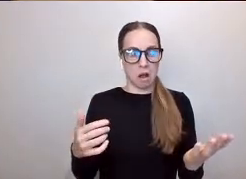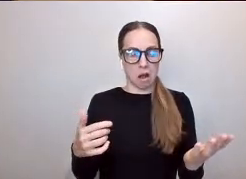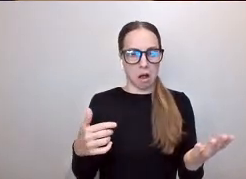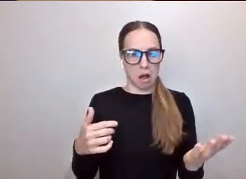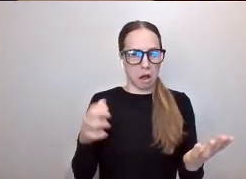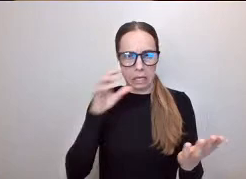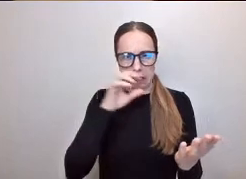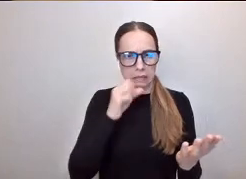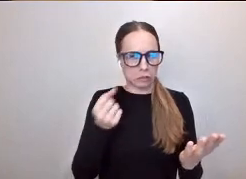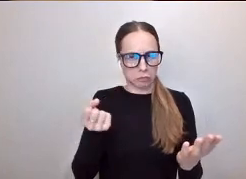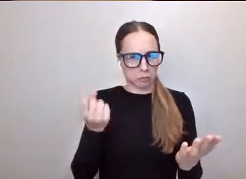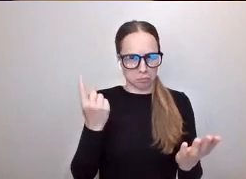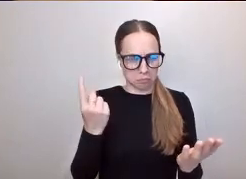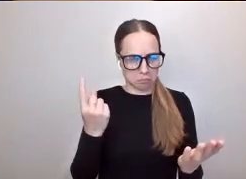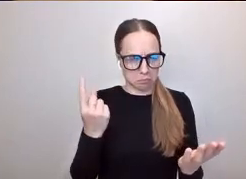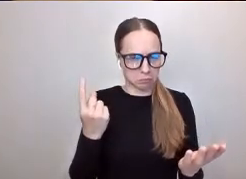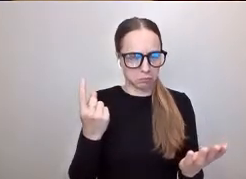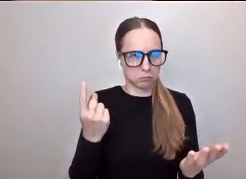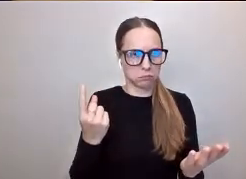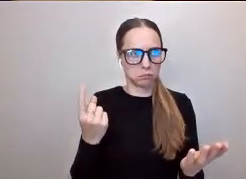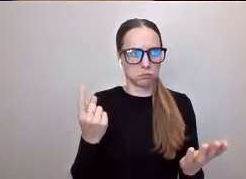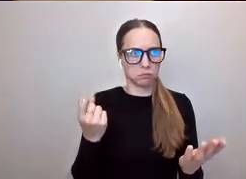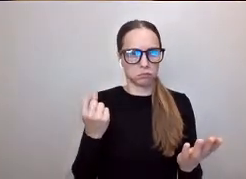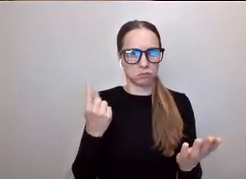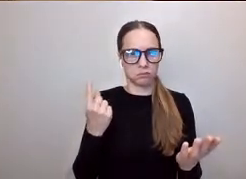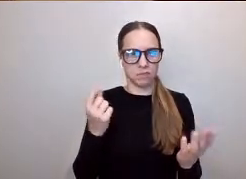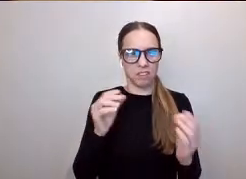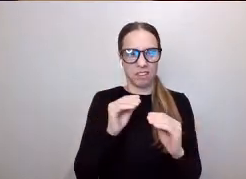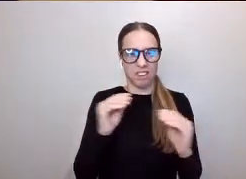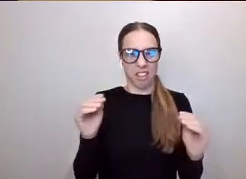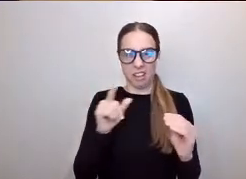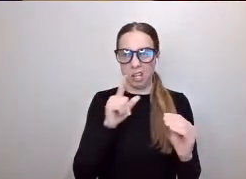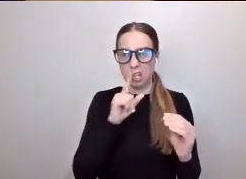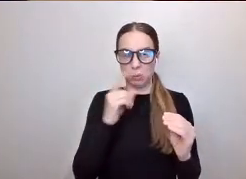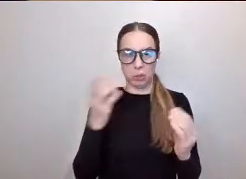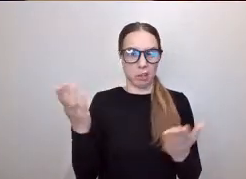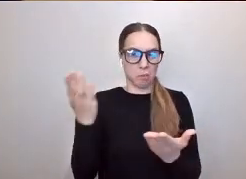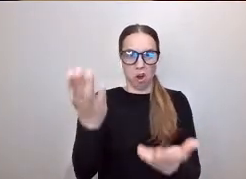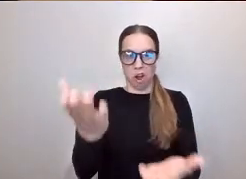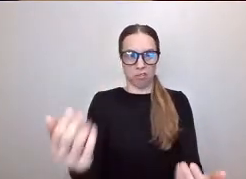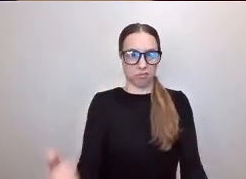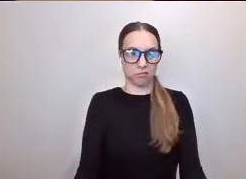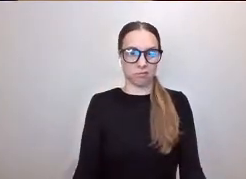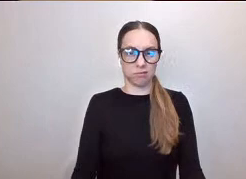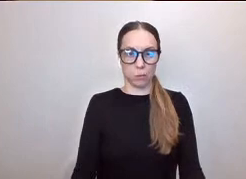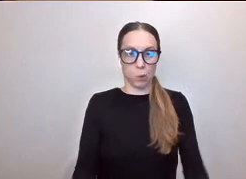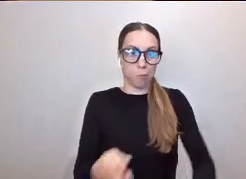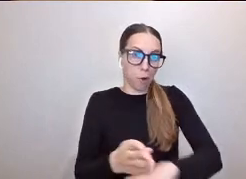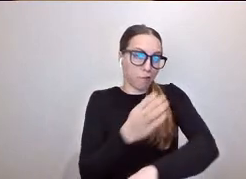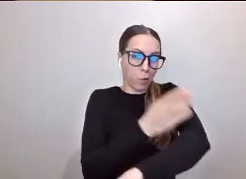understand that nothing's really being brought forward, except maybe a bit of cover